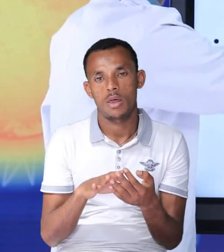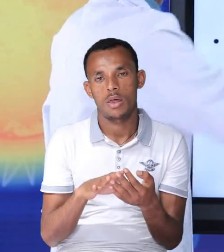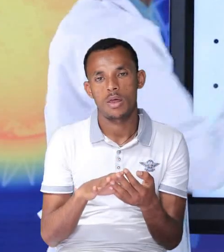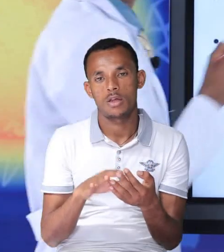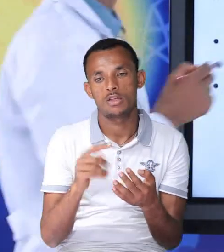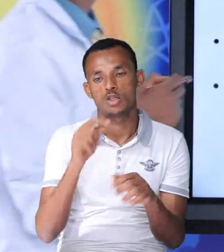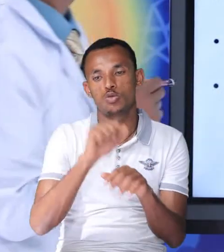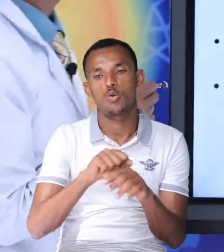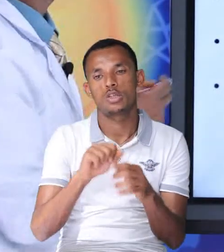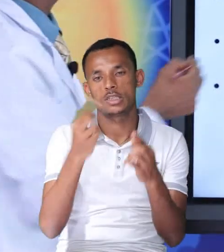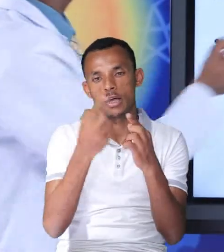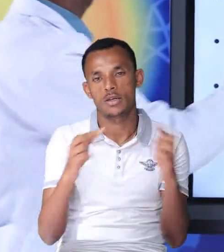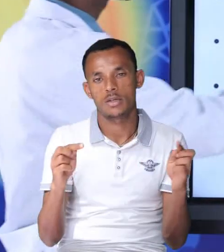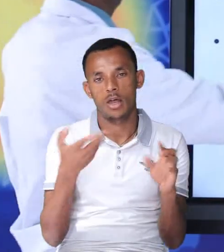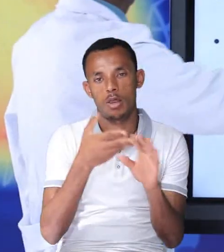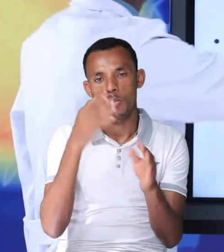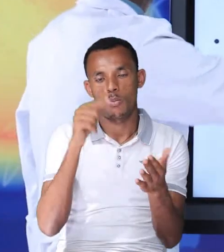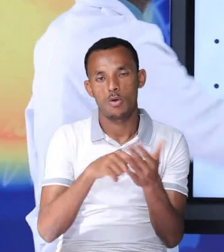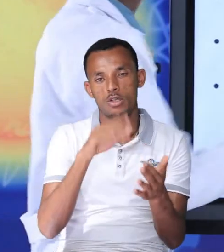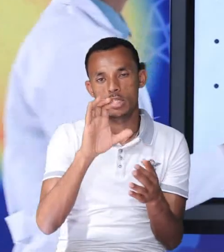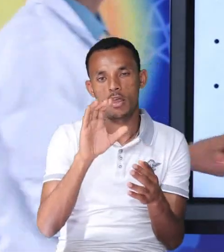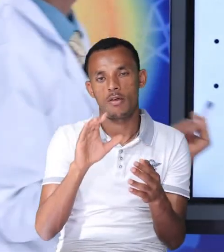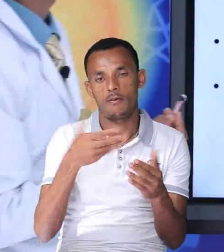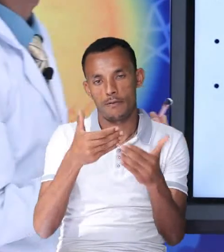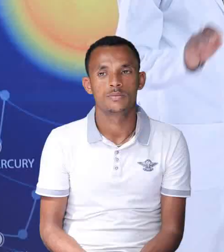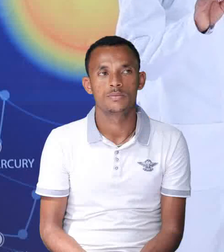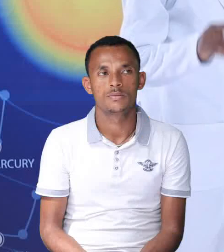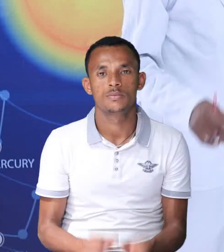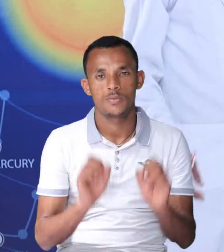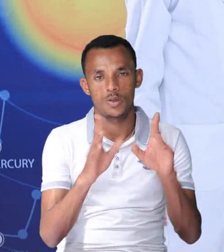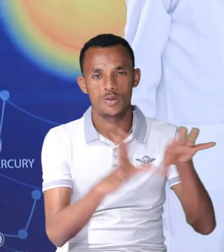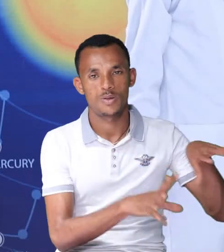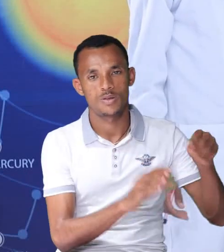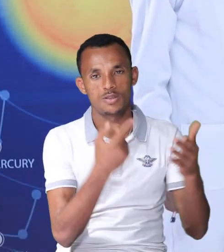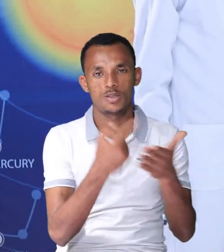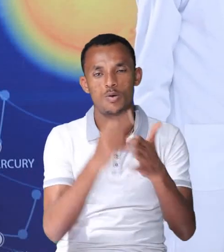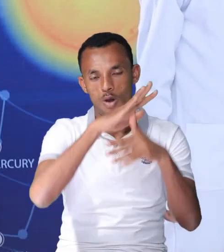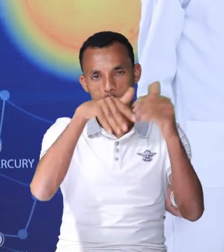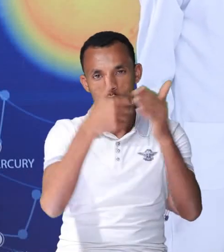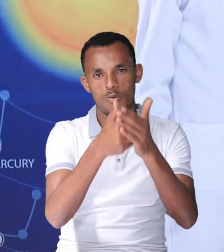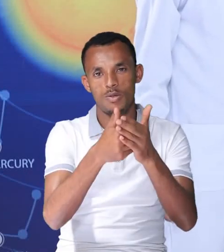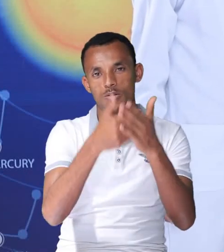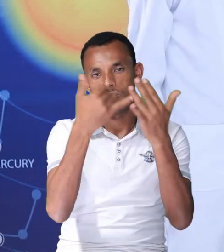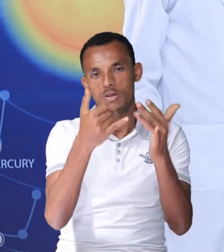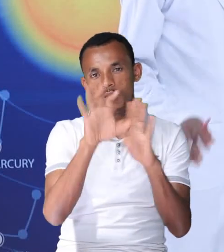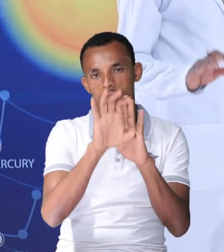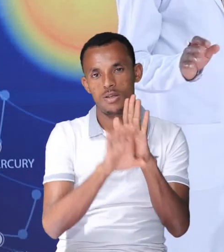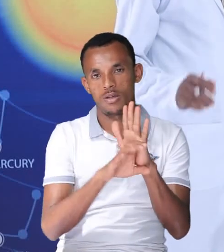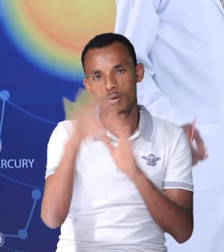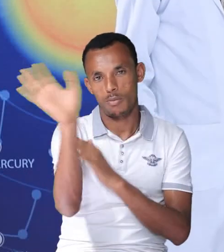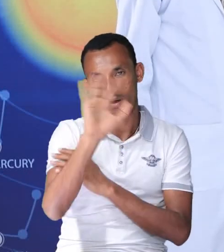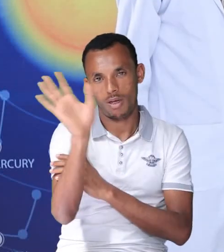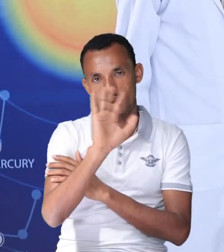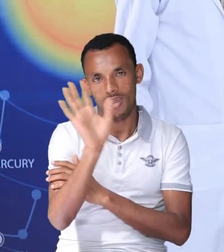the solid structure. At point C, phase change is completed. Okay, students, this is all about for today.